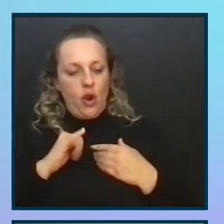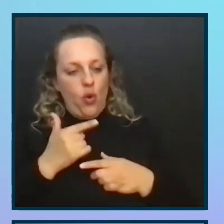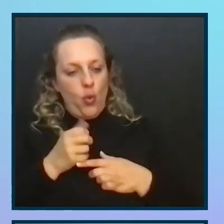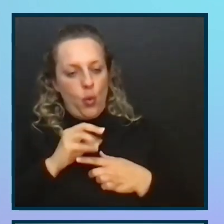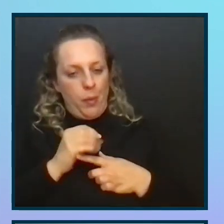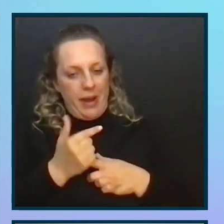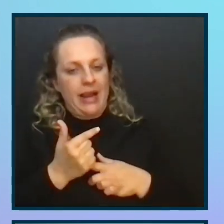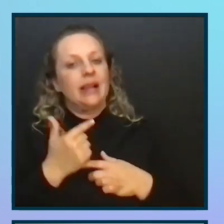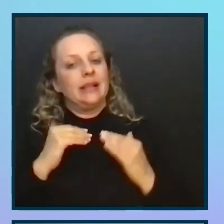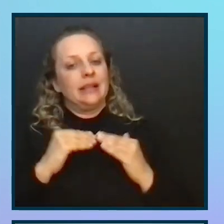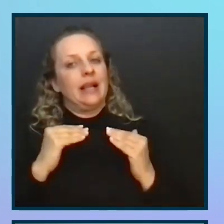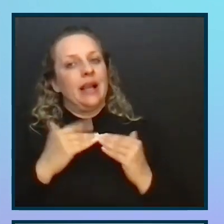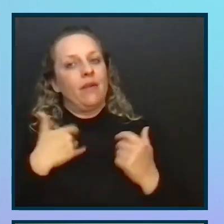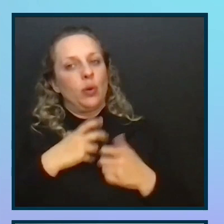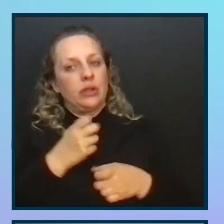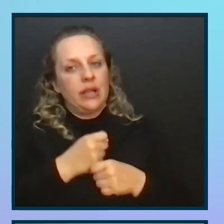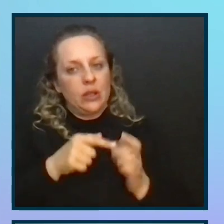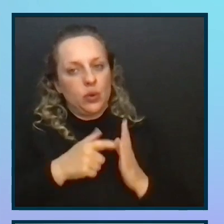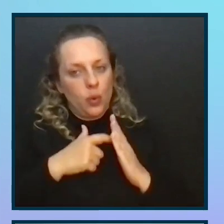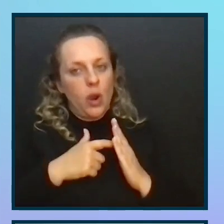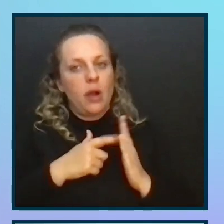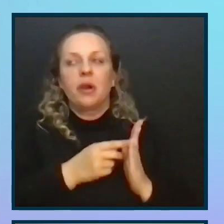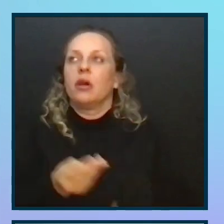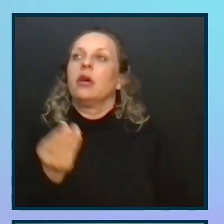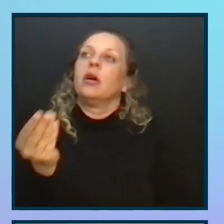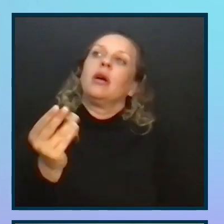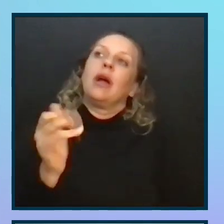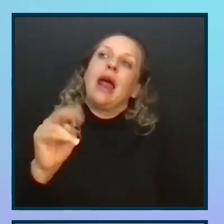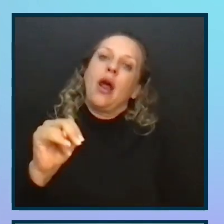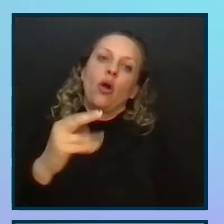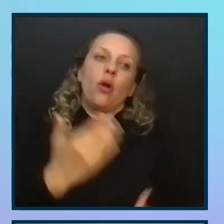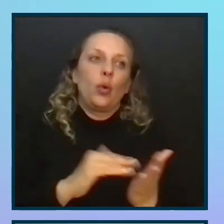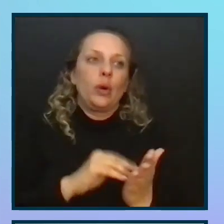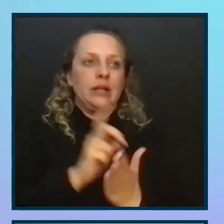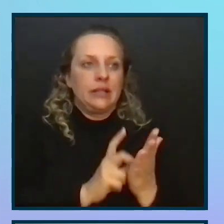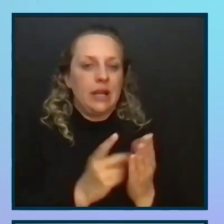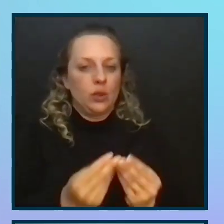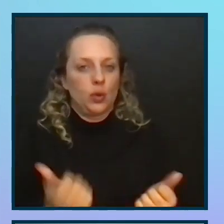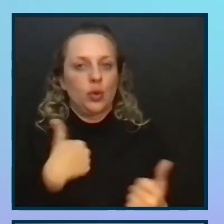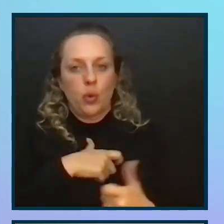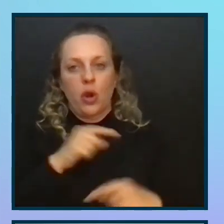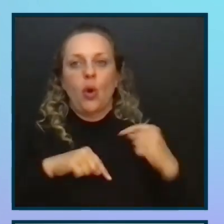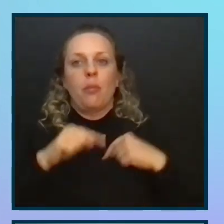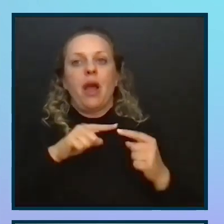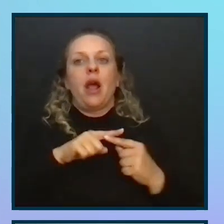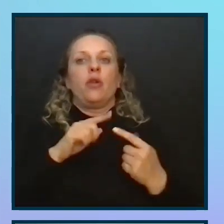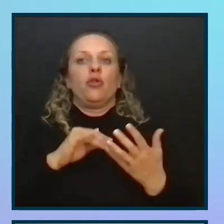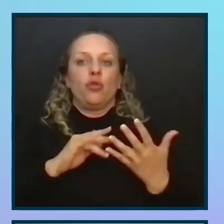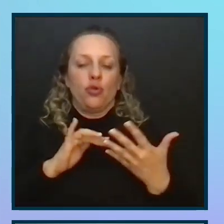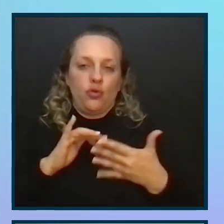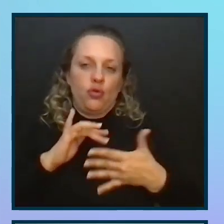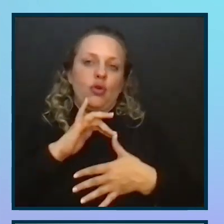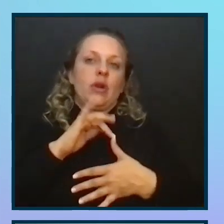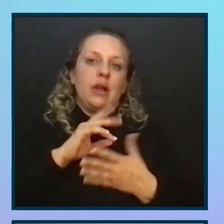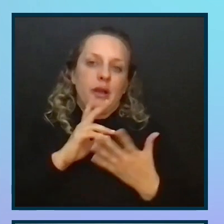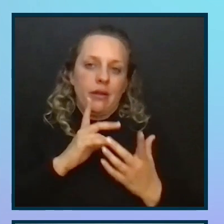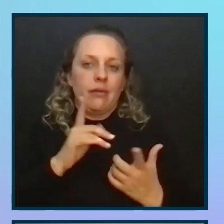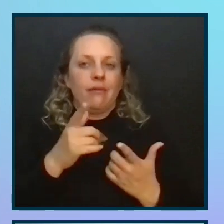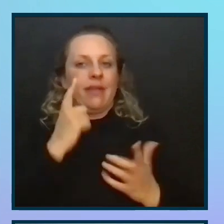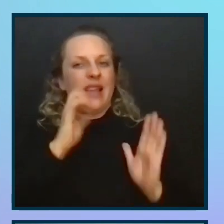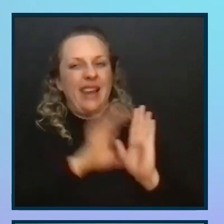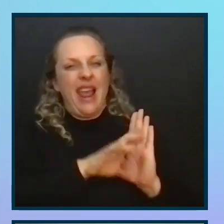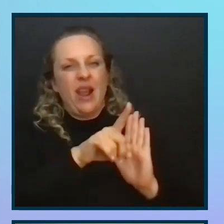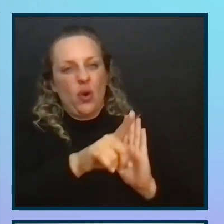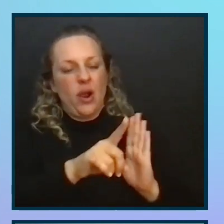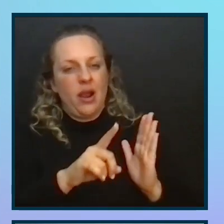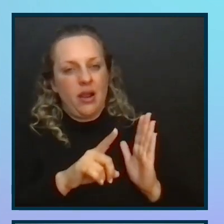okay, taking these new requirements, Aaron's going to have to go back, redesign a solution, and we're actually going to go back through that diagram that Aaron was showing, that